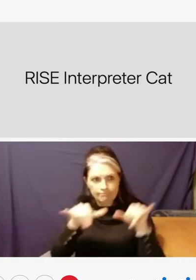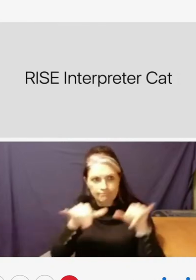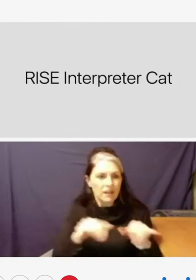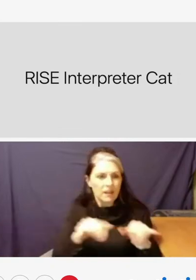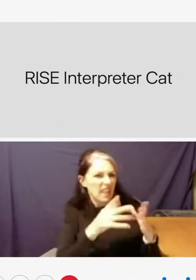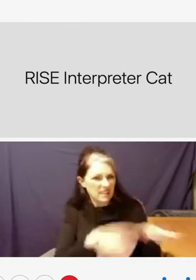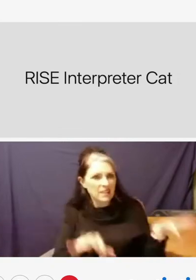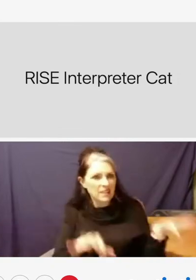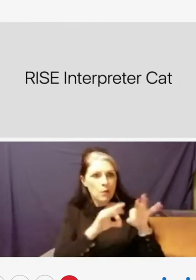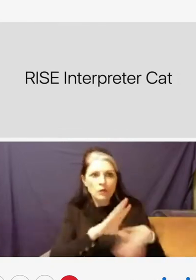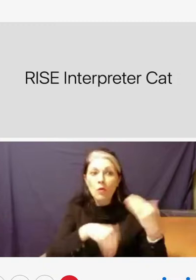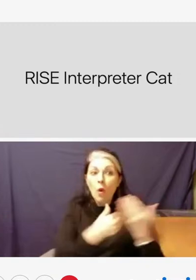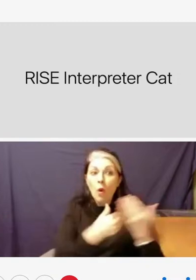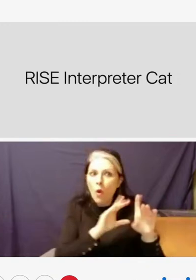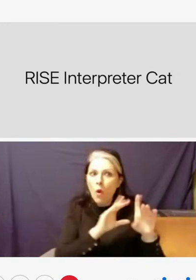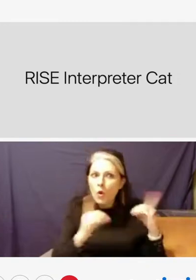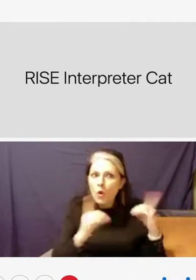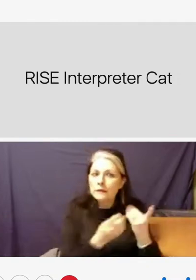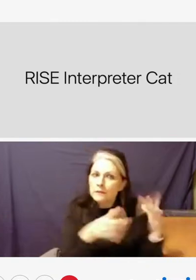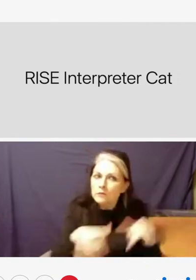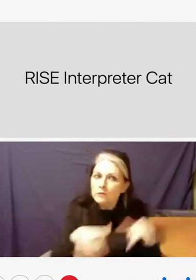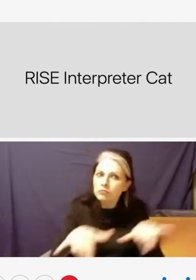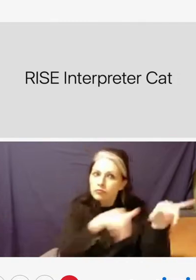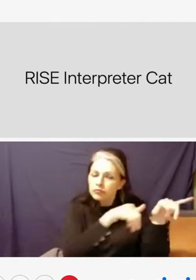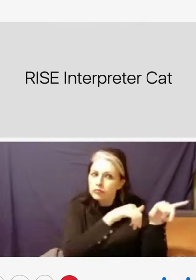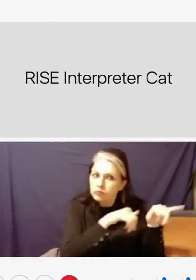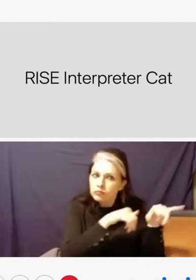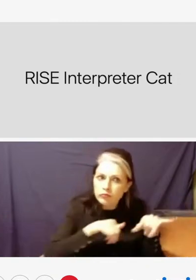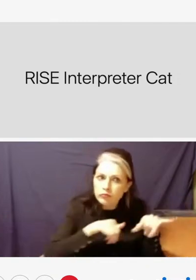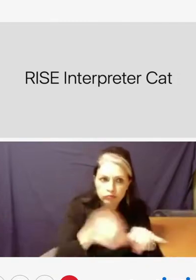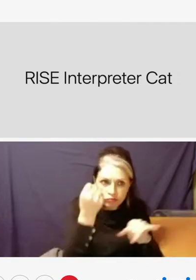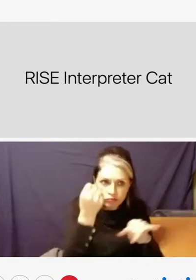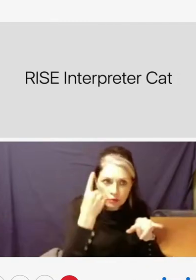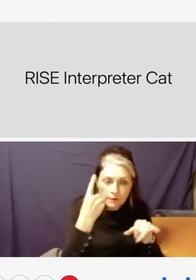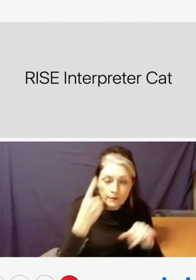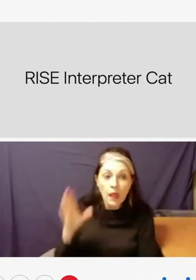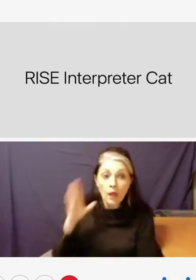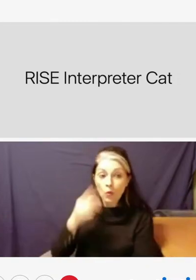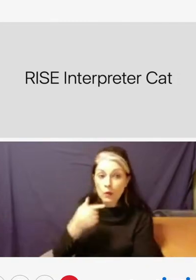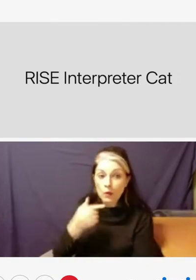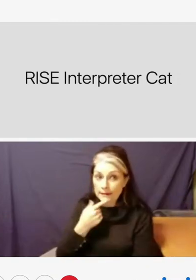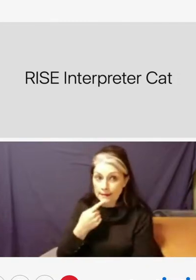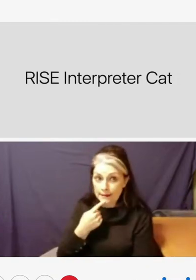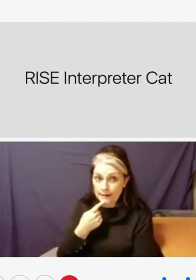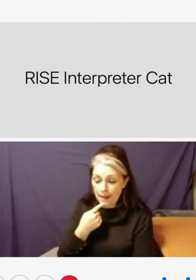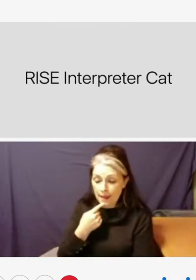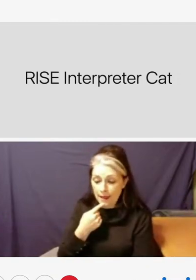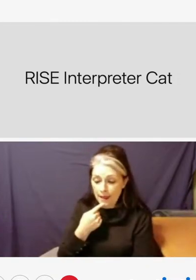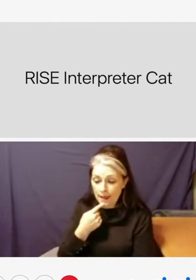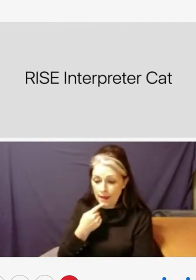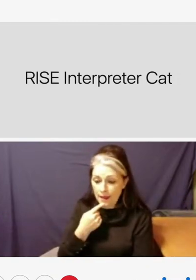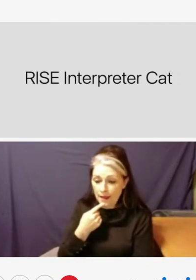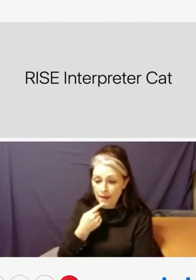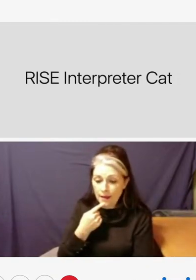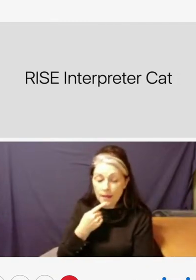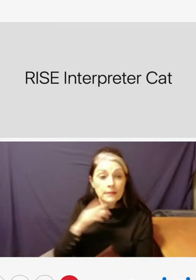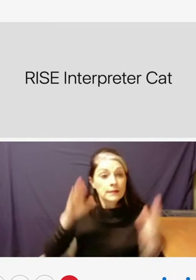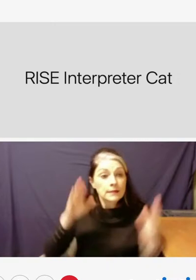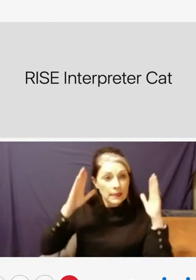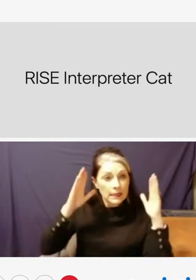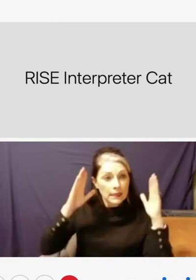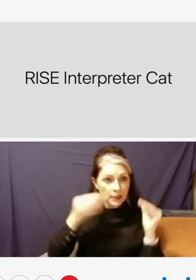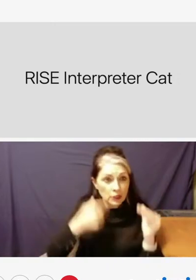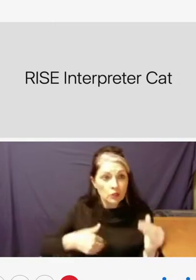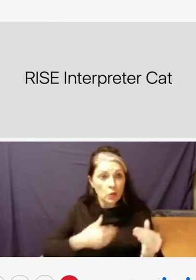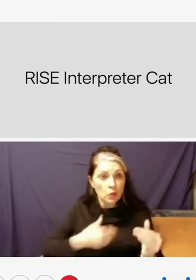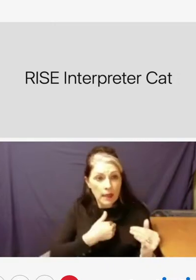the same page I I will say though that um it's an expectation that we have uh We've let our